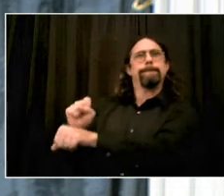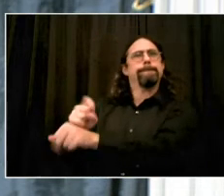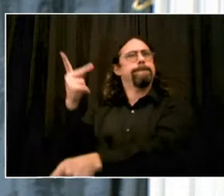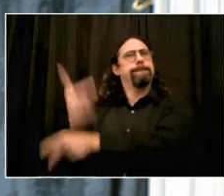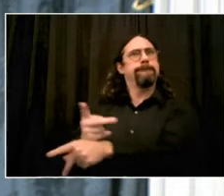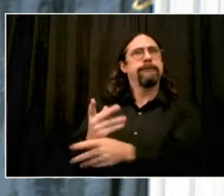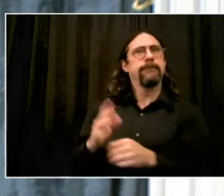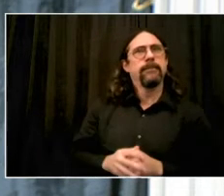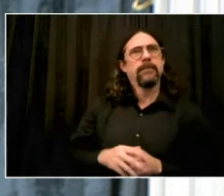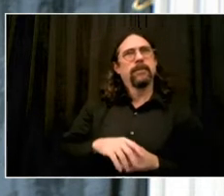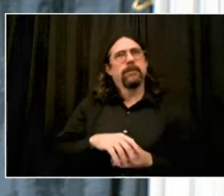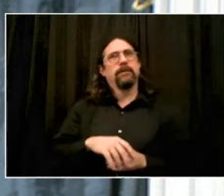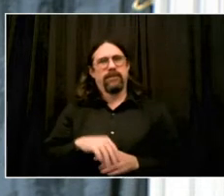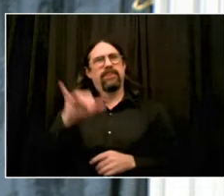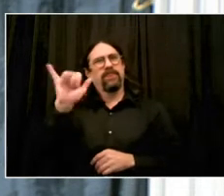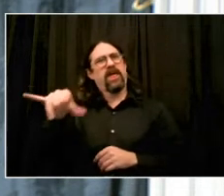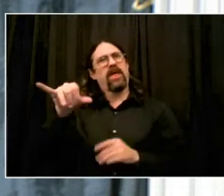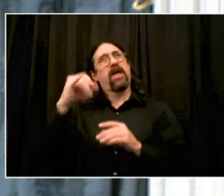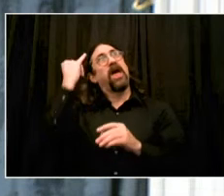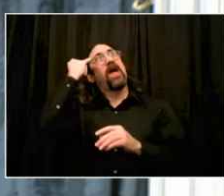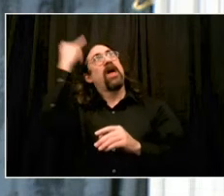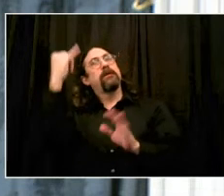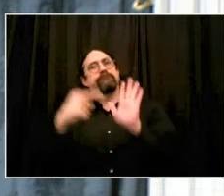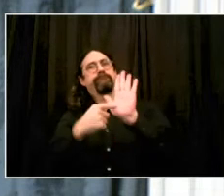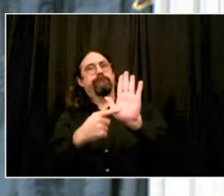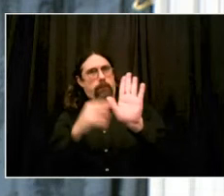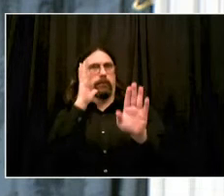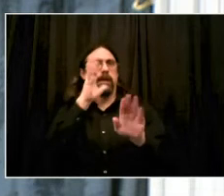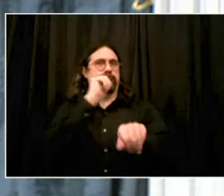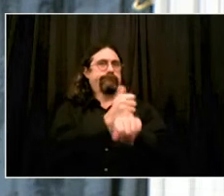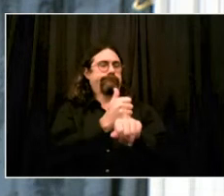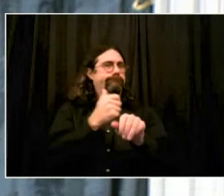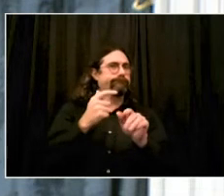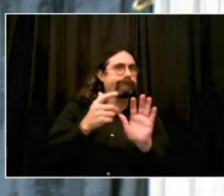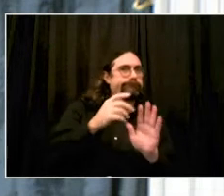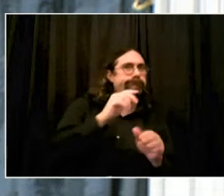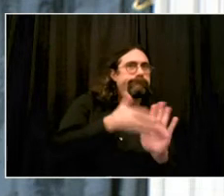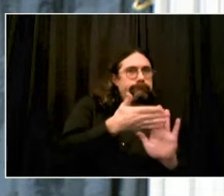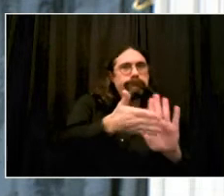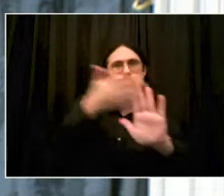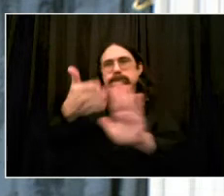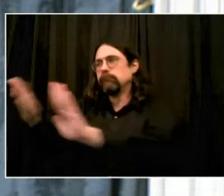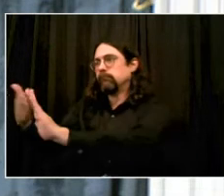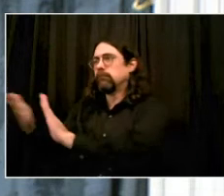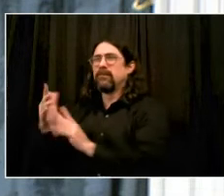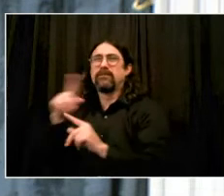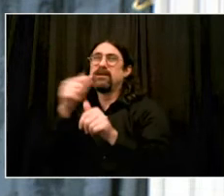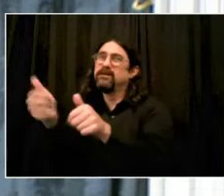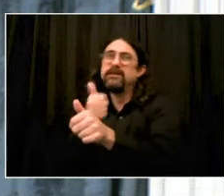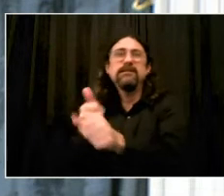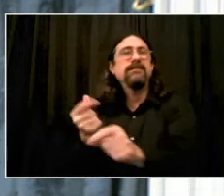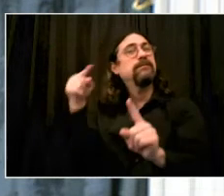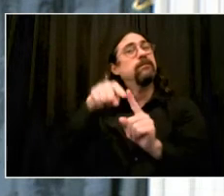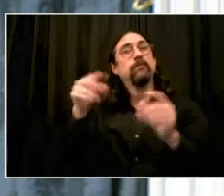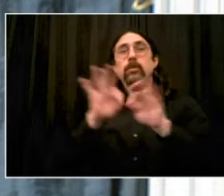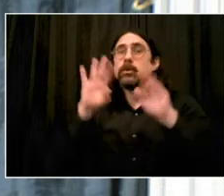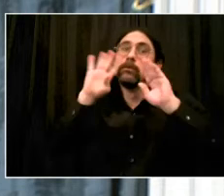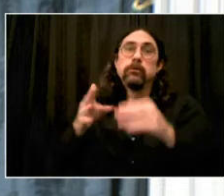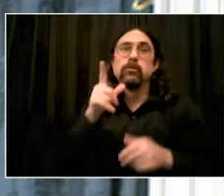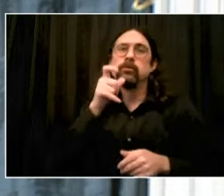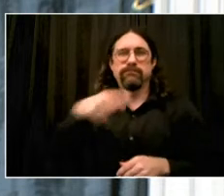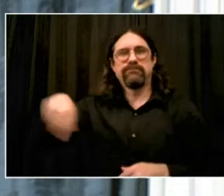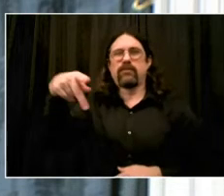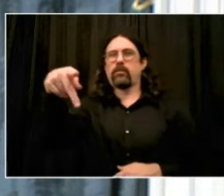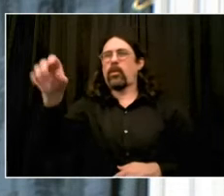pandemic. We're also building on an initiative started by the New York City Council, and hats off to Councilwoman Helen Rosenthal, who's been